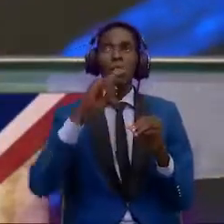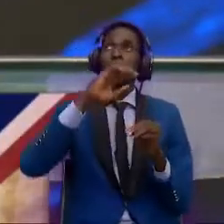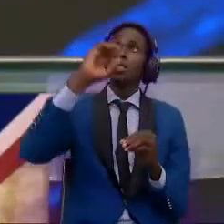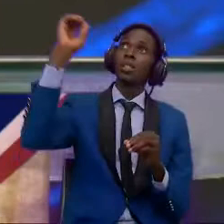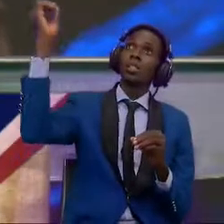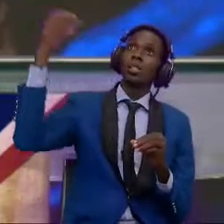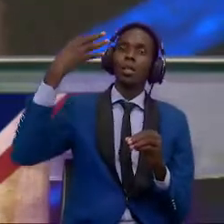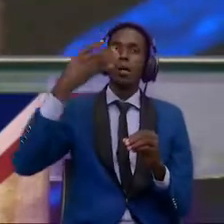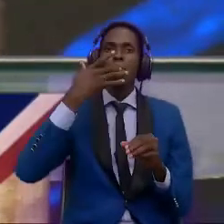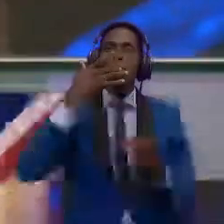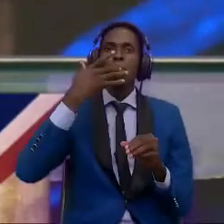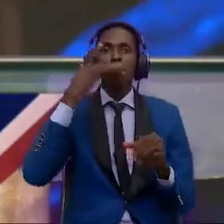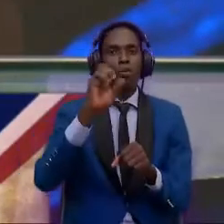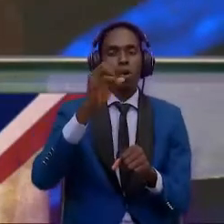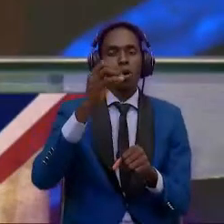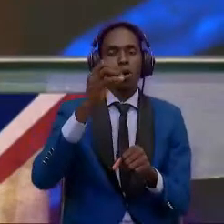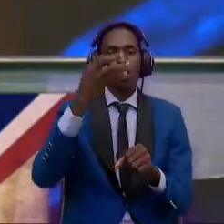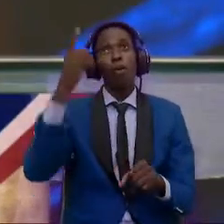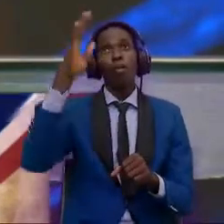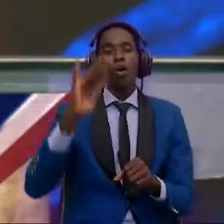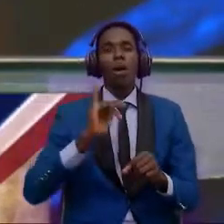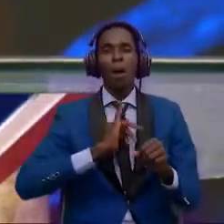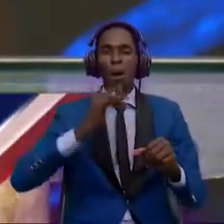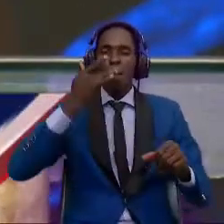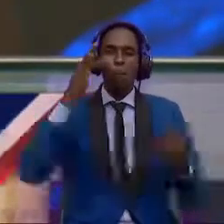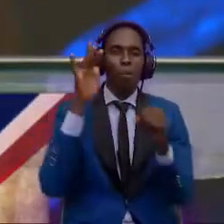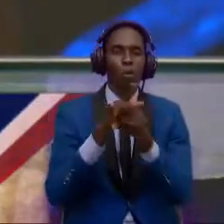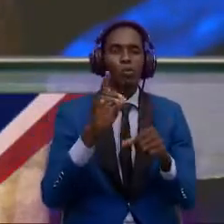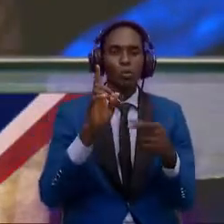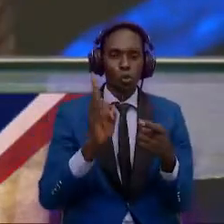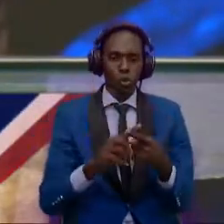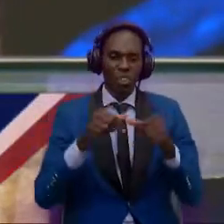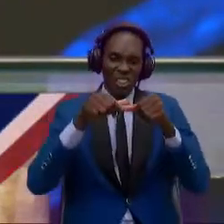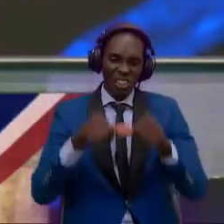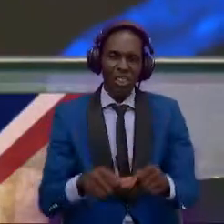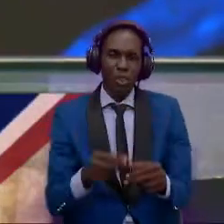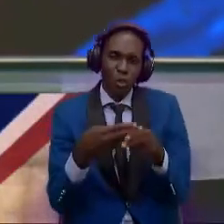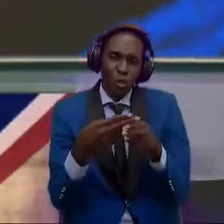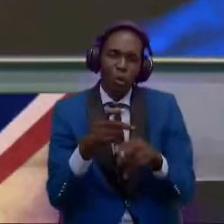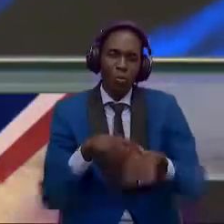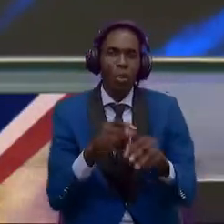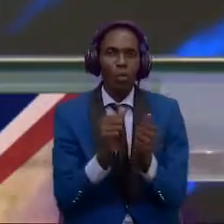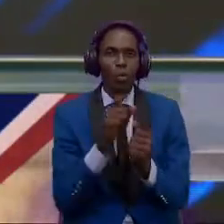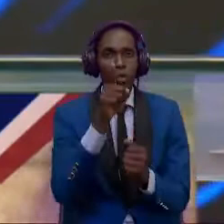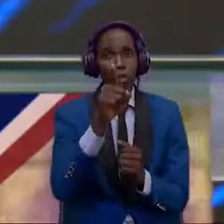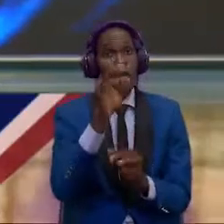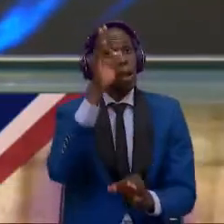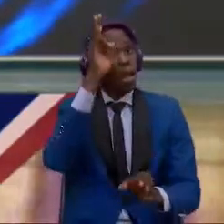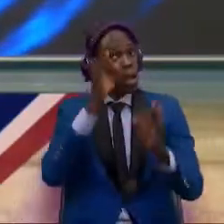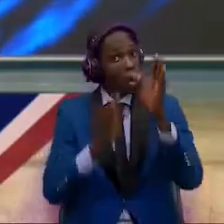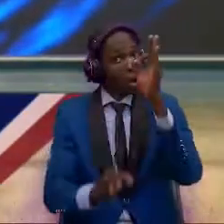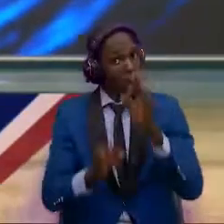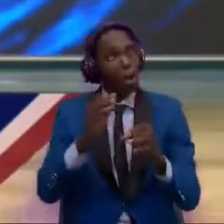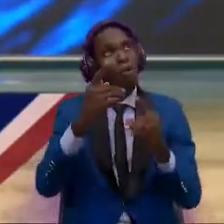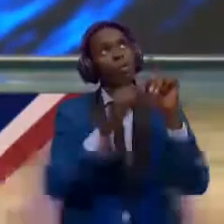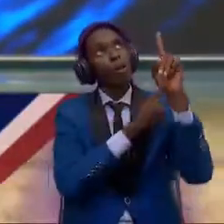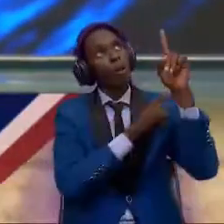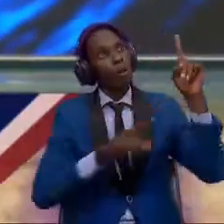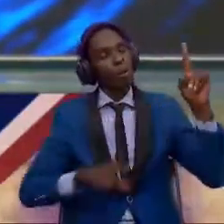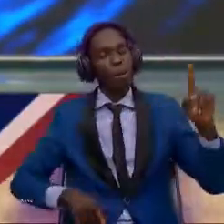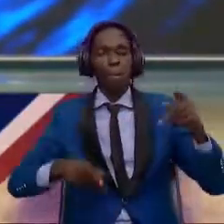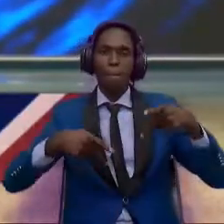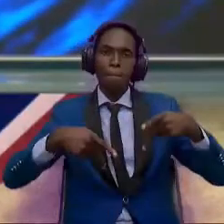promises of God, but I trust to tarry a while with you, if the Lord